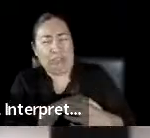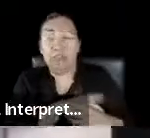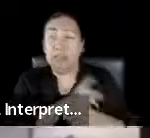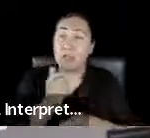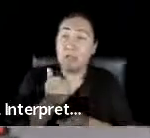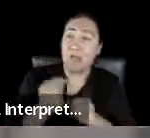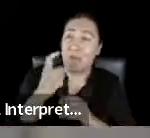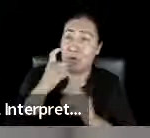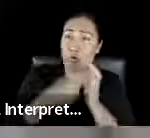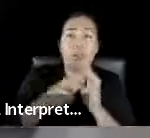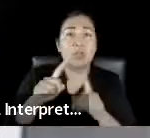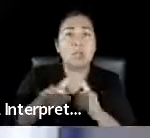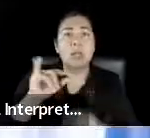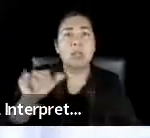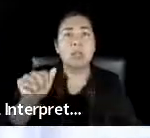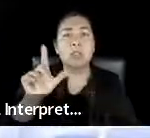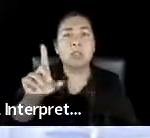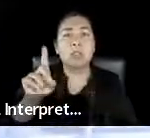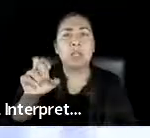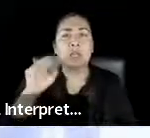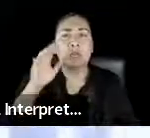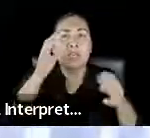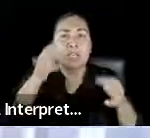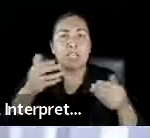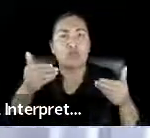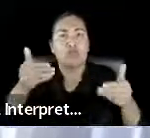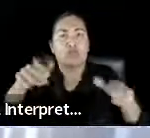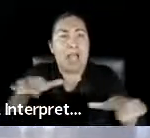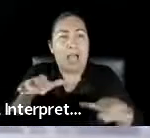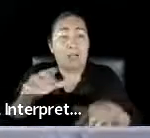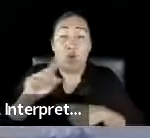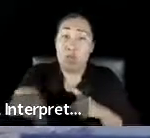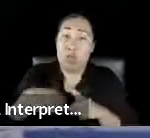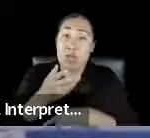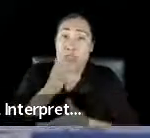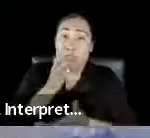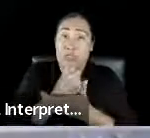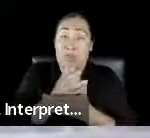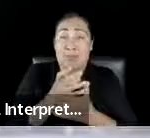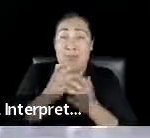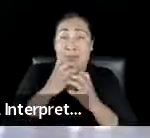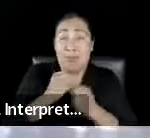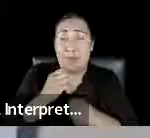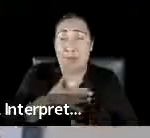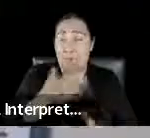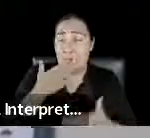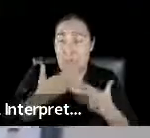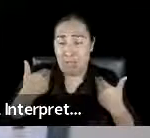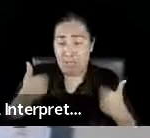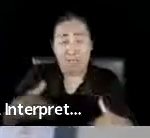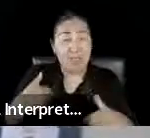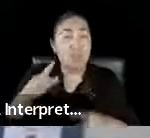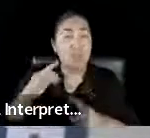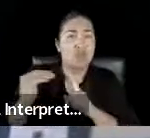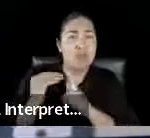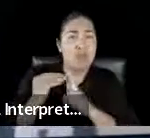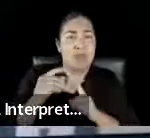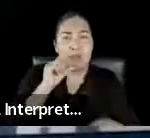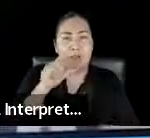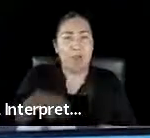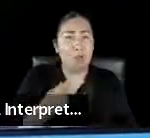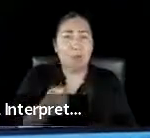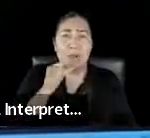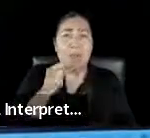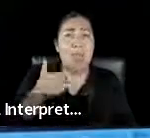Everyone noticed, but Jaden decided to act. When I stopped caring about my well-being, he reminded me that I wasn't alone. He didn't let me brush him